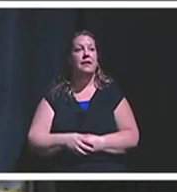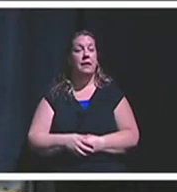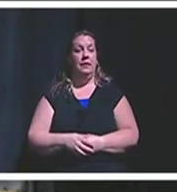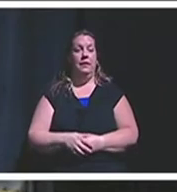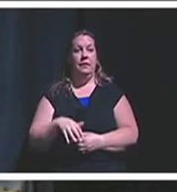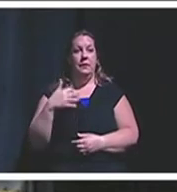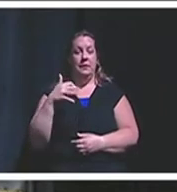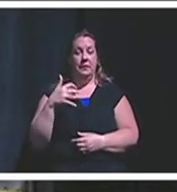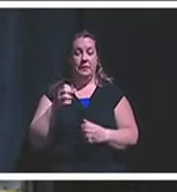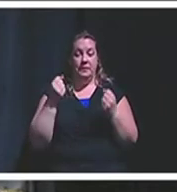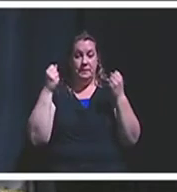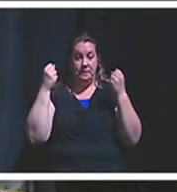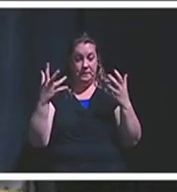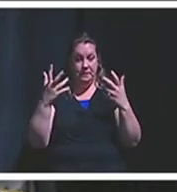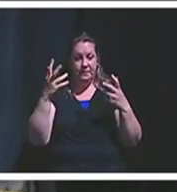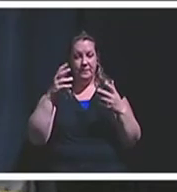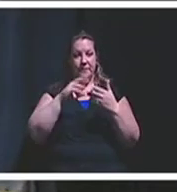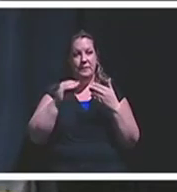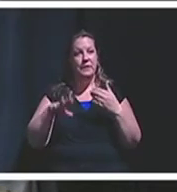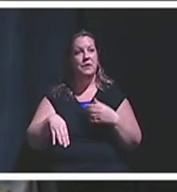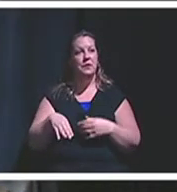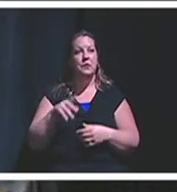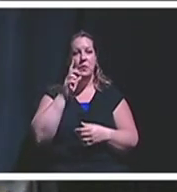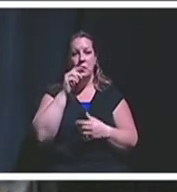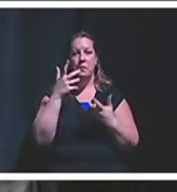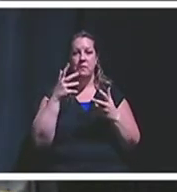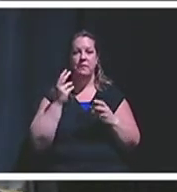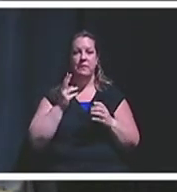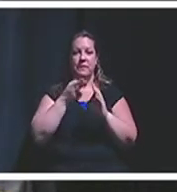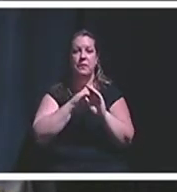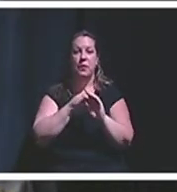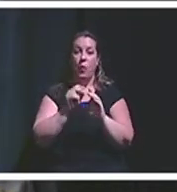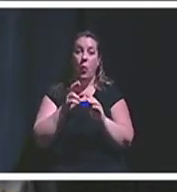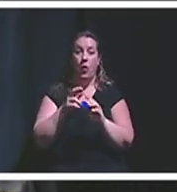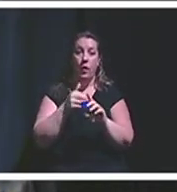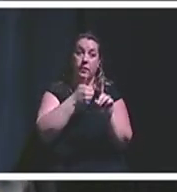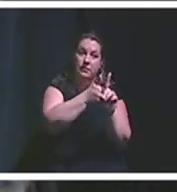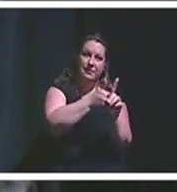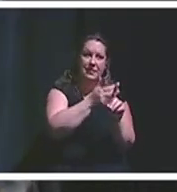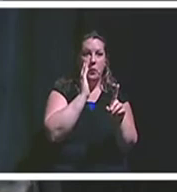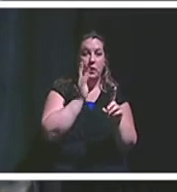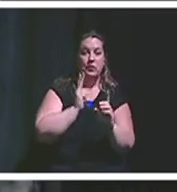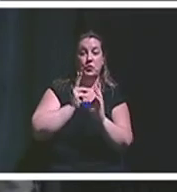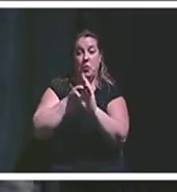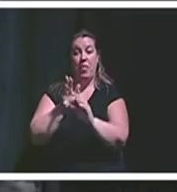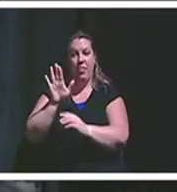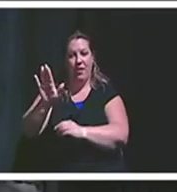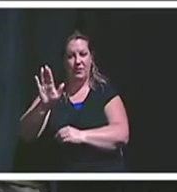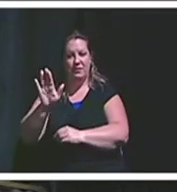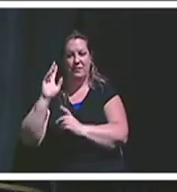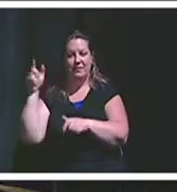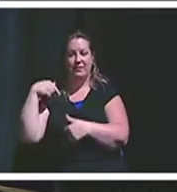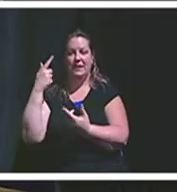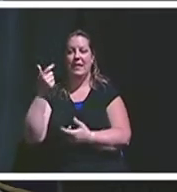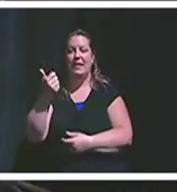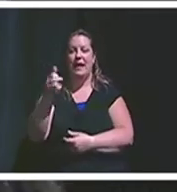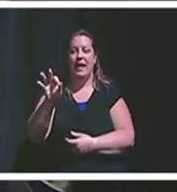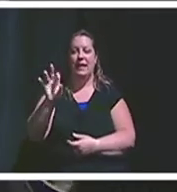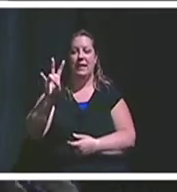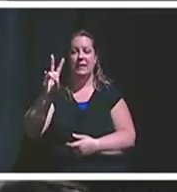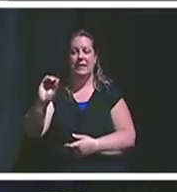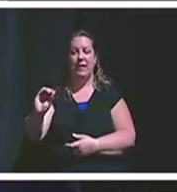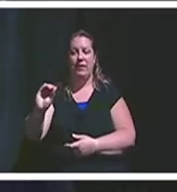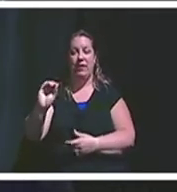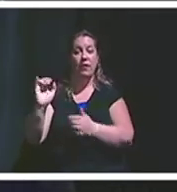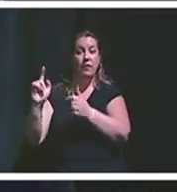numbers who have joined, or you will join, their ranks since 1970. That was the